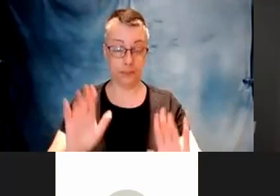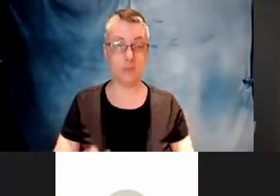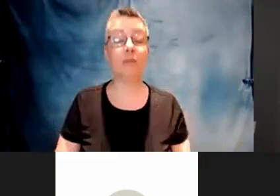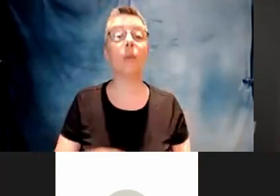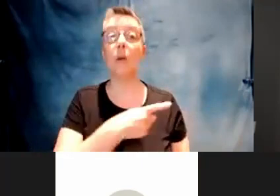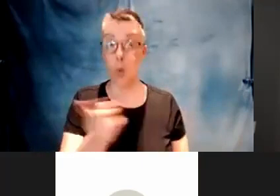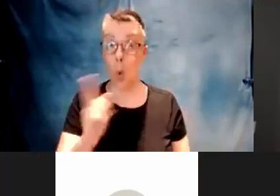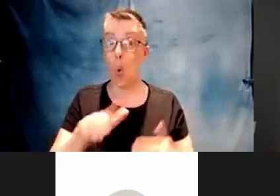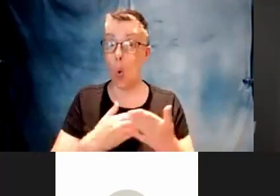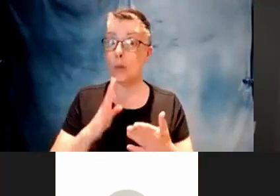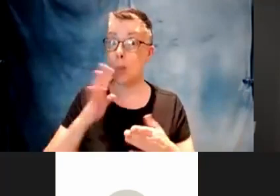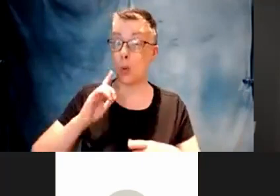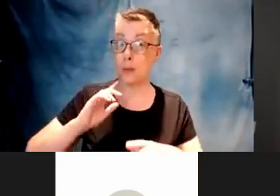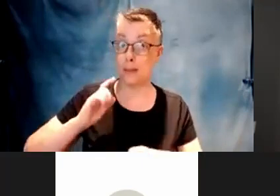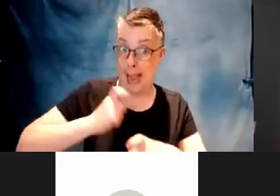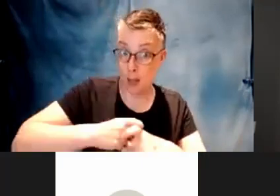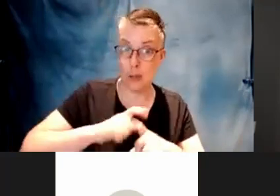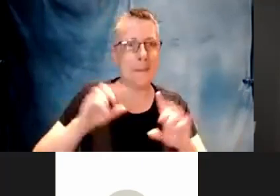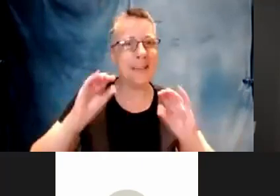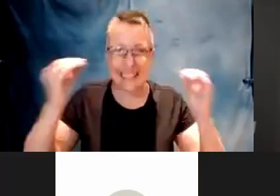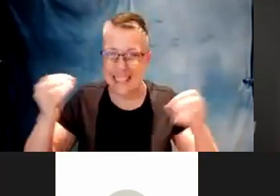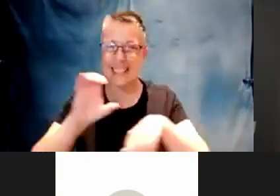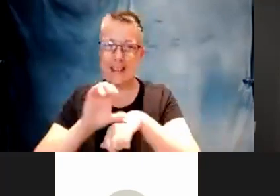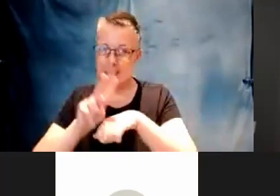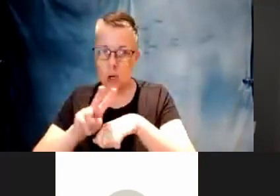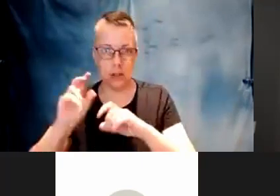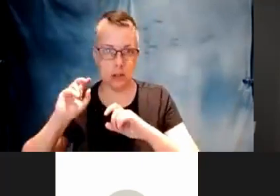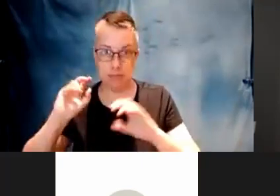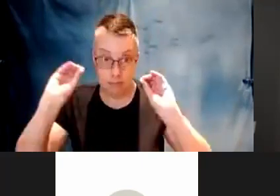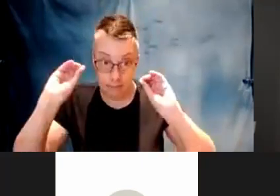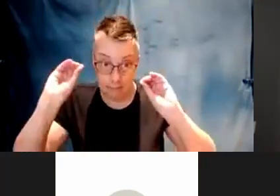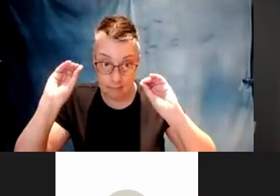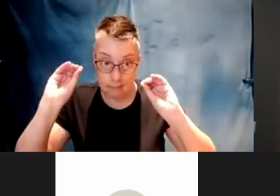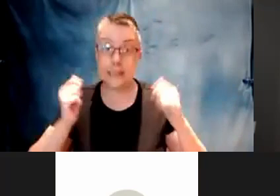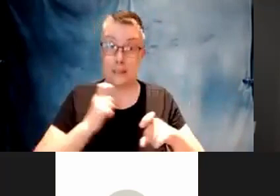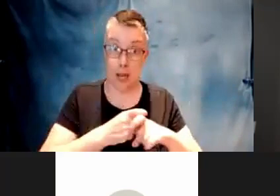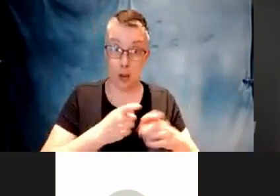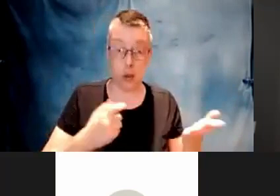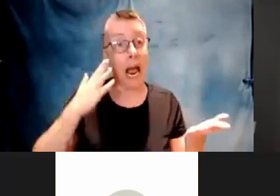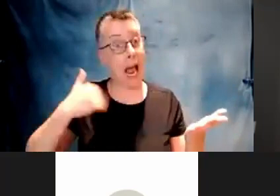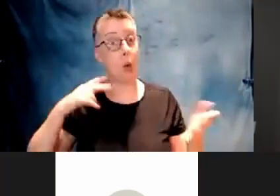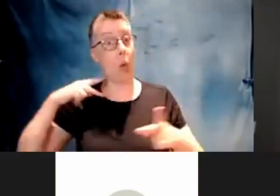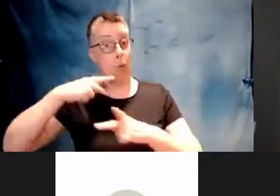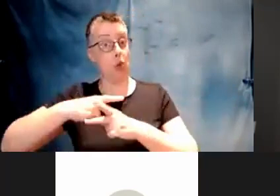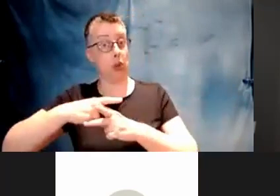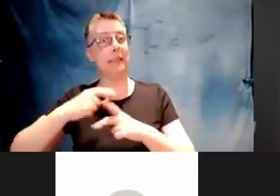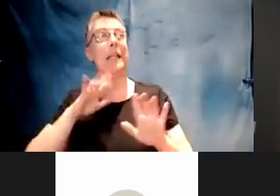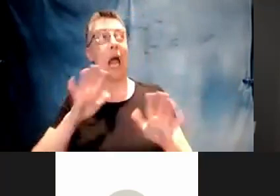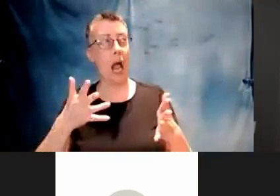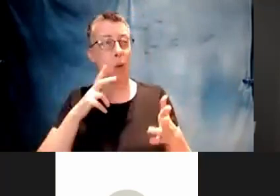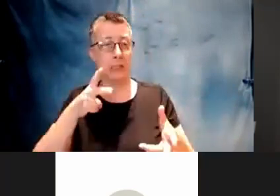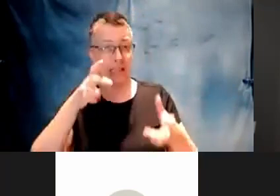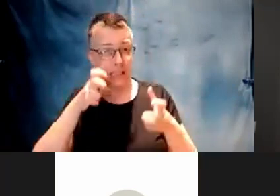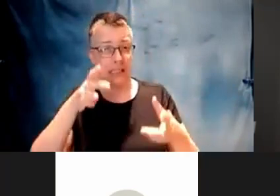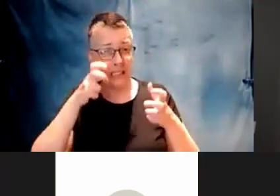spoke Spanish, but none of them spoke Cape Verdean. But because I knew Portuguese, I was able